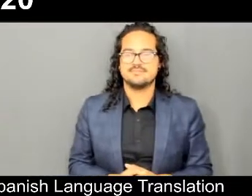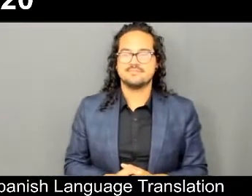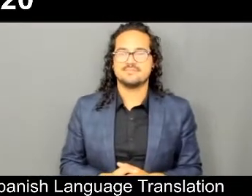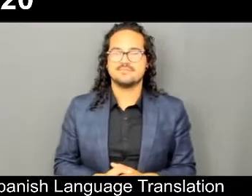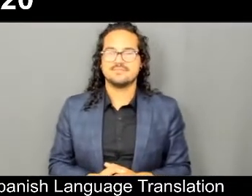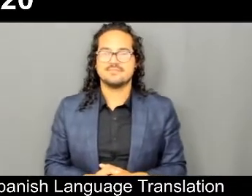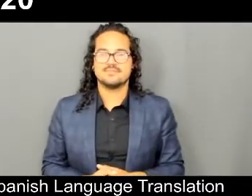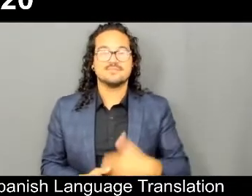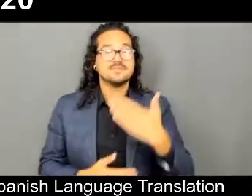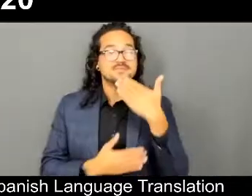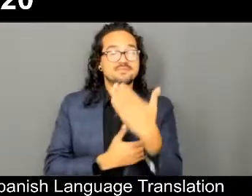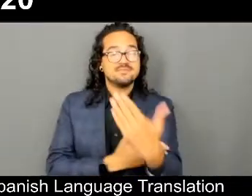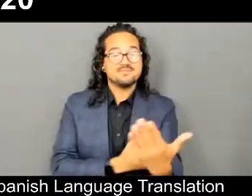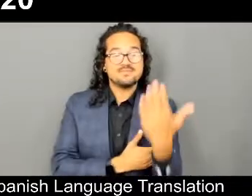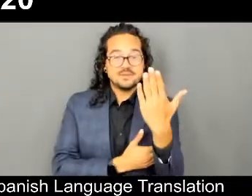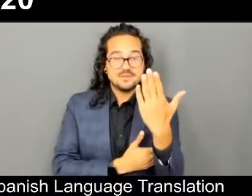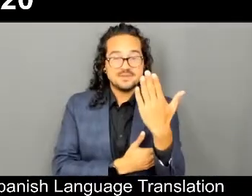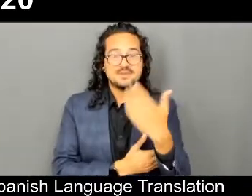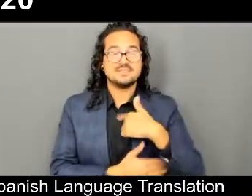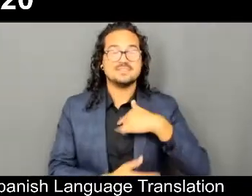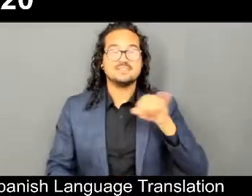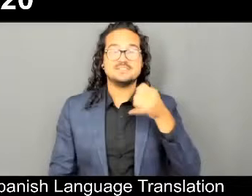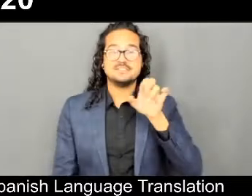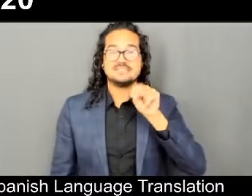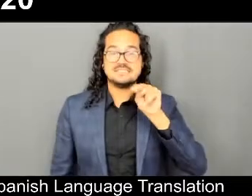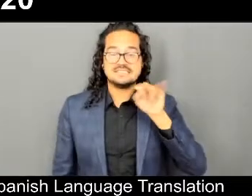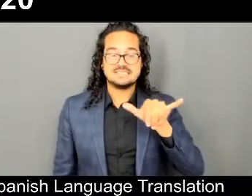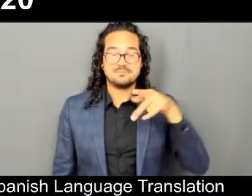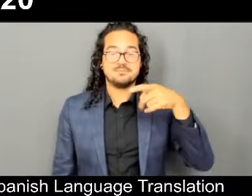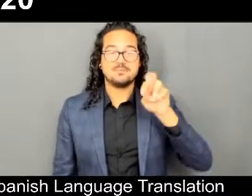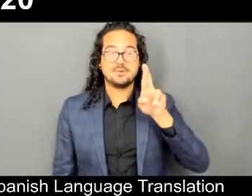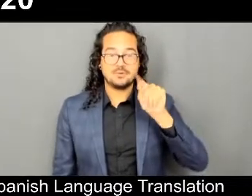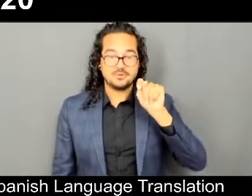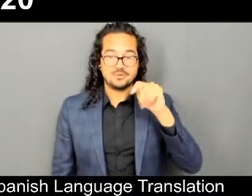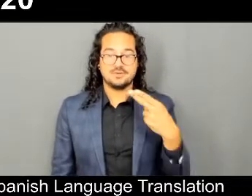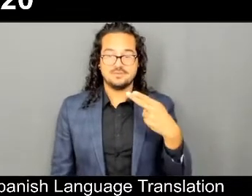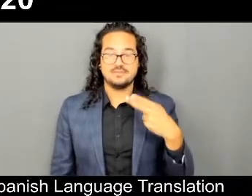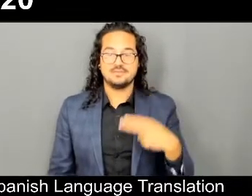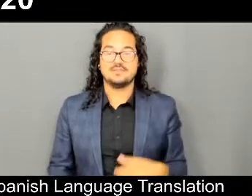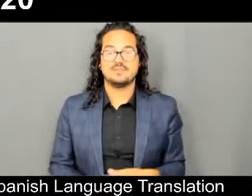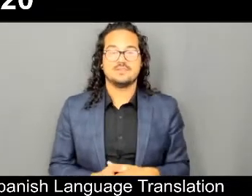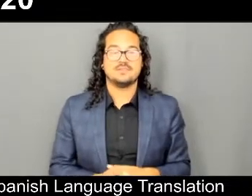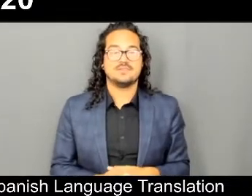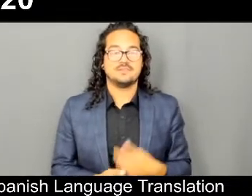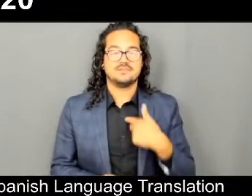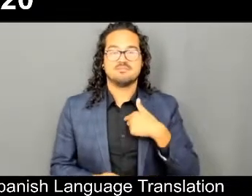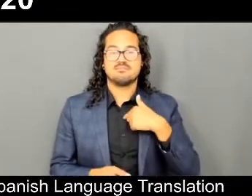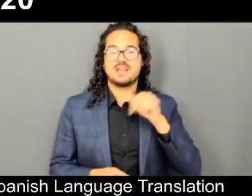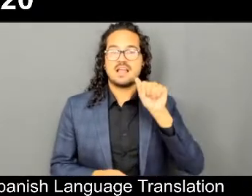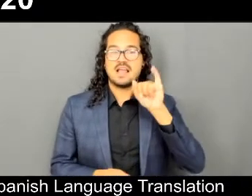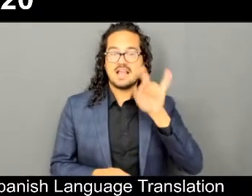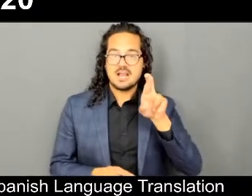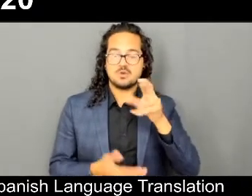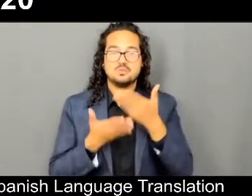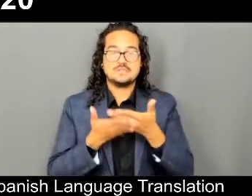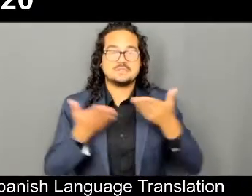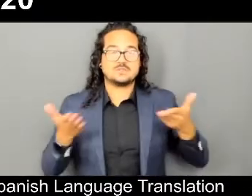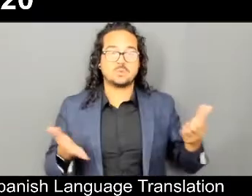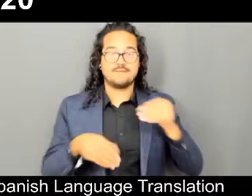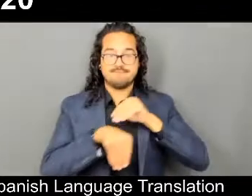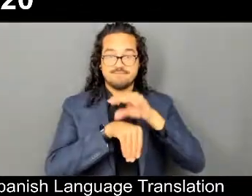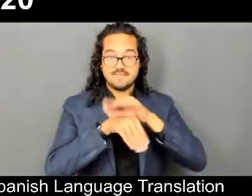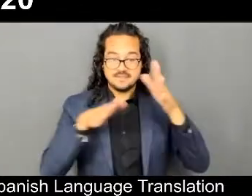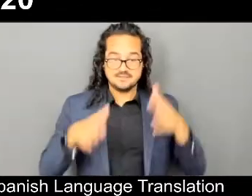Hello, good morning. Jenny Perth, an Air Resource Advisor on Woodward Fire, and I wanted to talk to you a little bit about smoke and